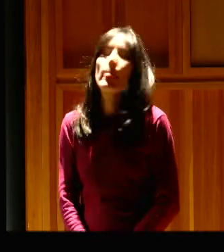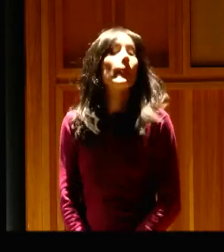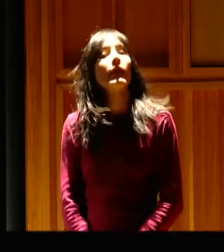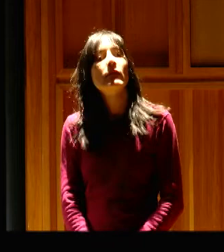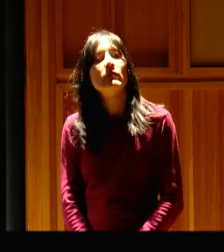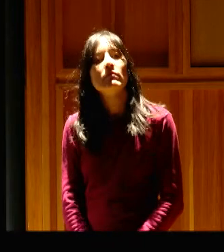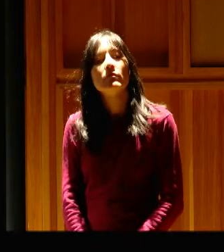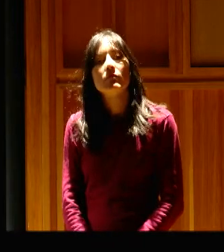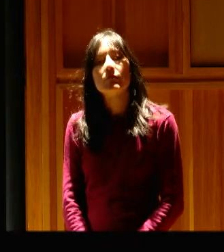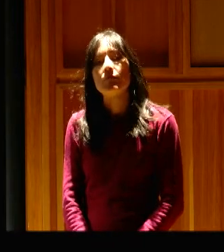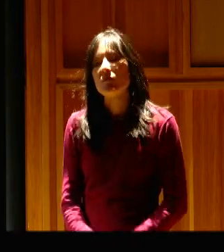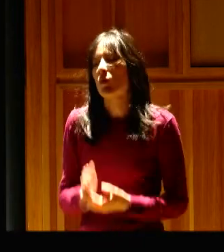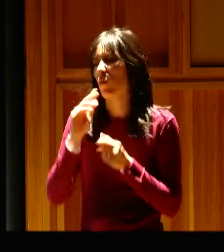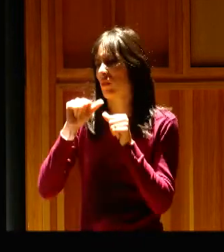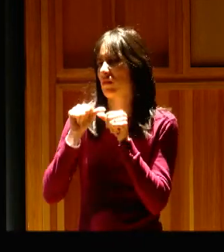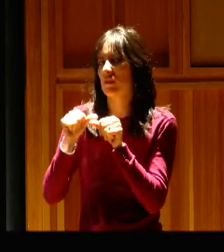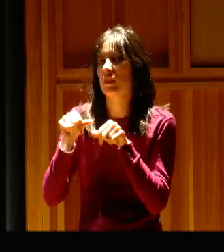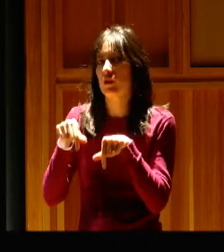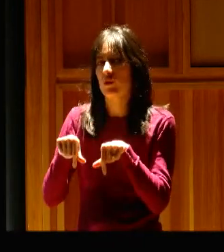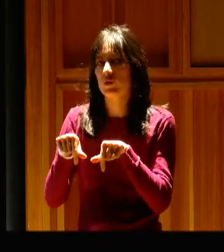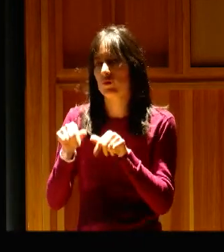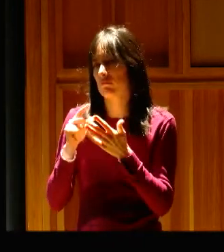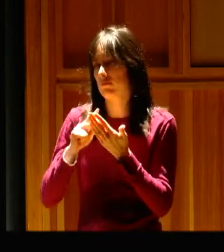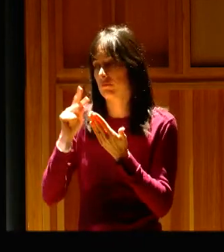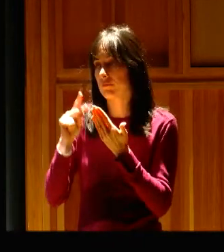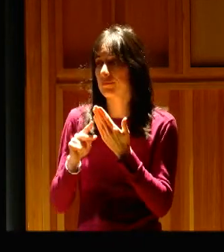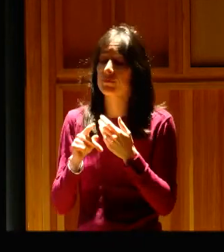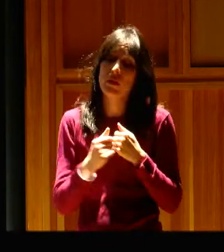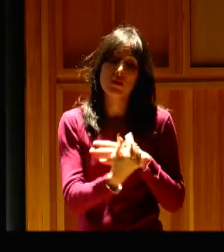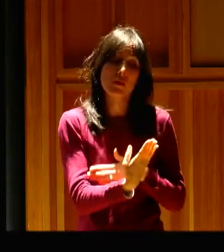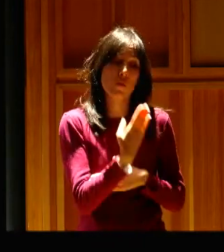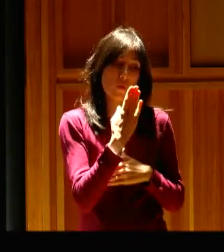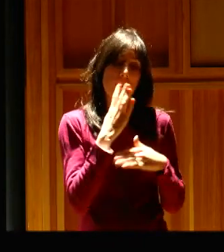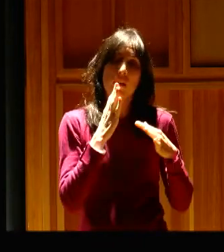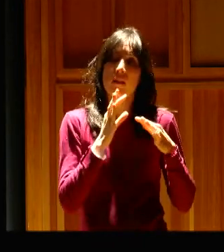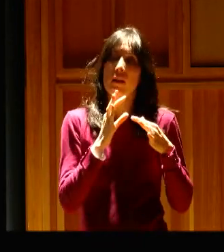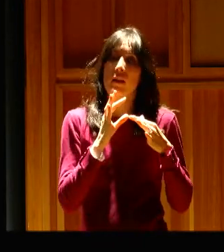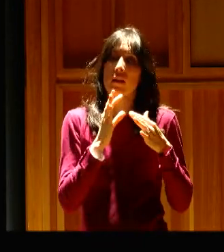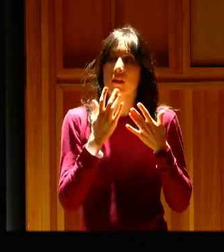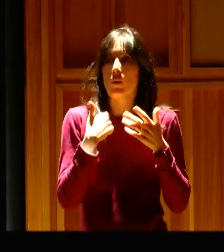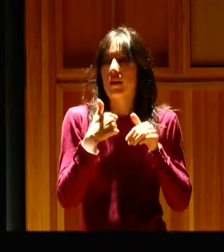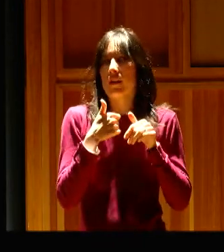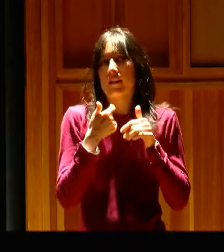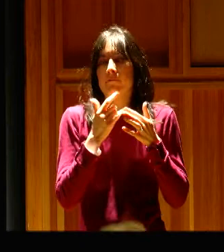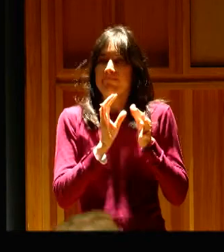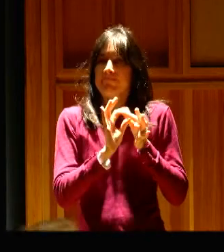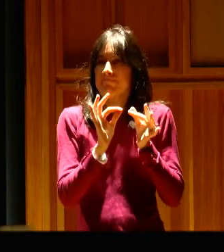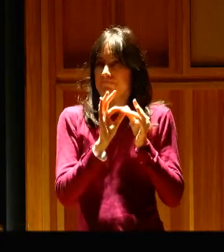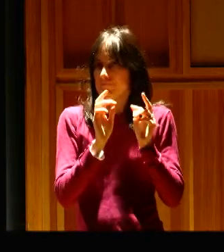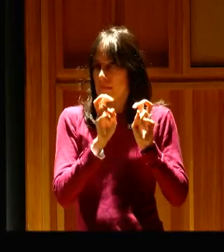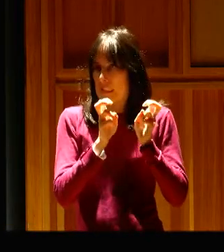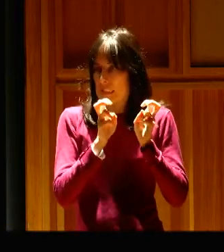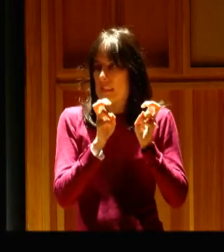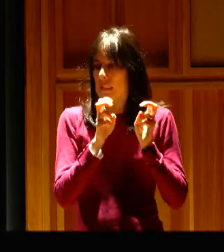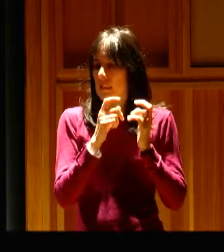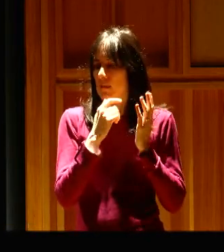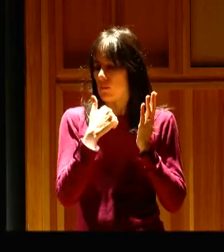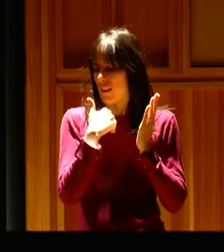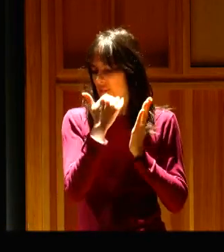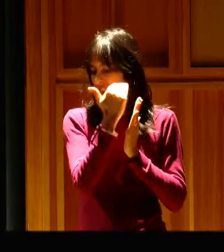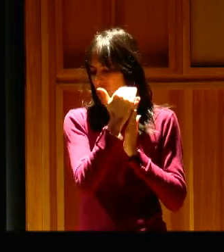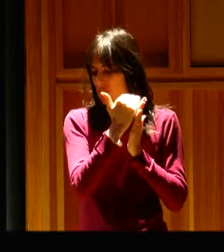program, and if you remember from the morning, the premise, the kind of framework of our agenda. So